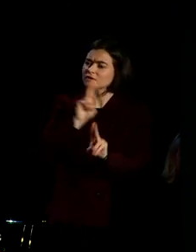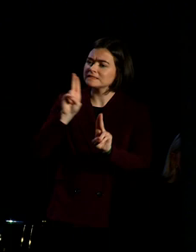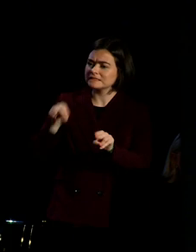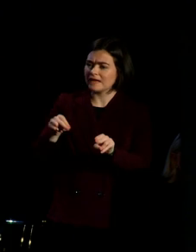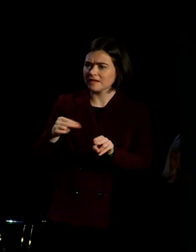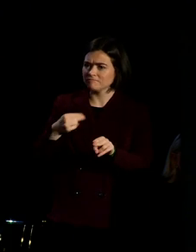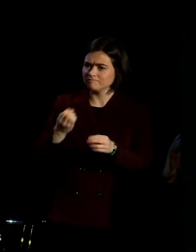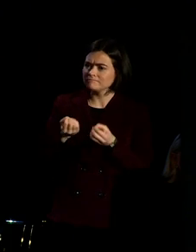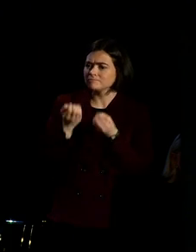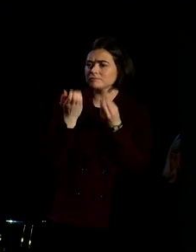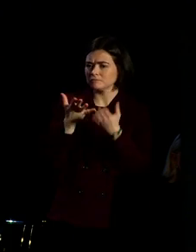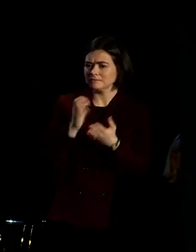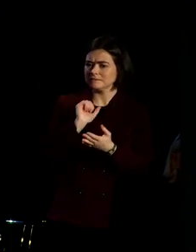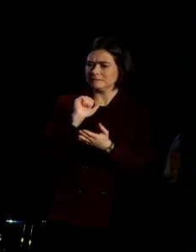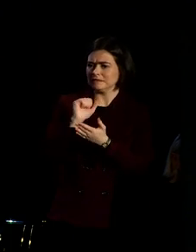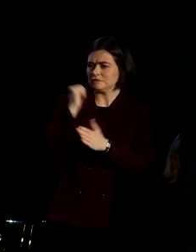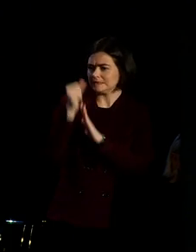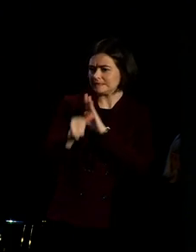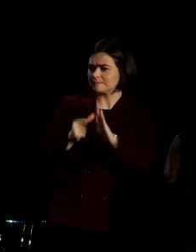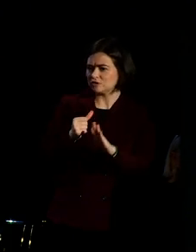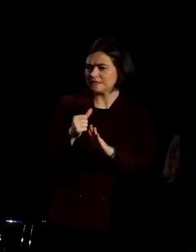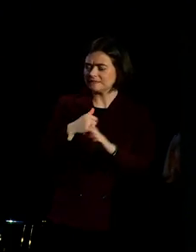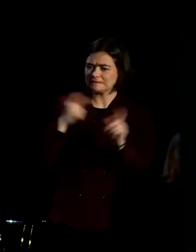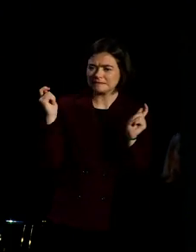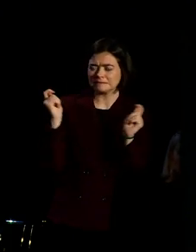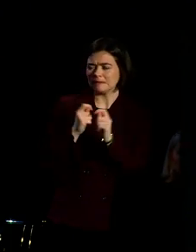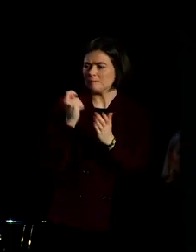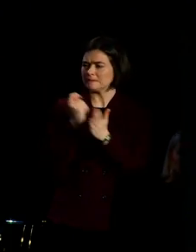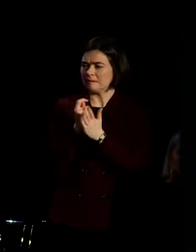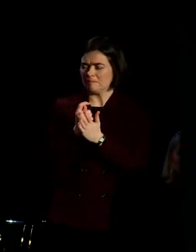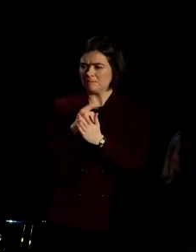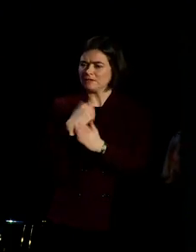bear witness to the horrors that engulfed the Jewish people.